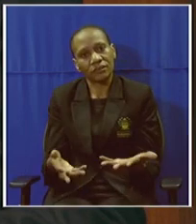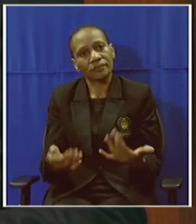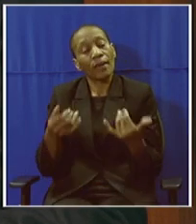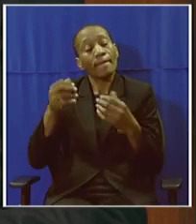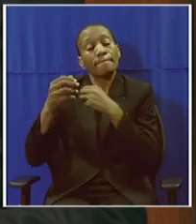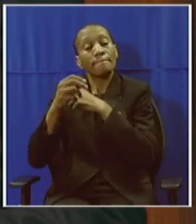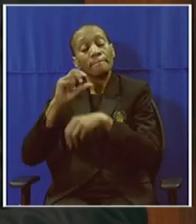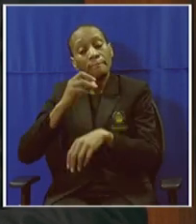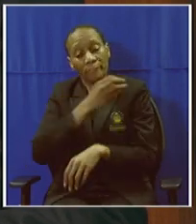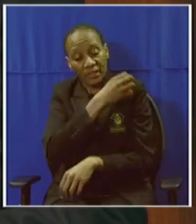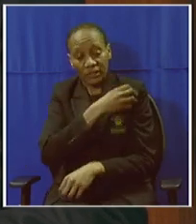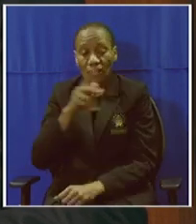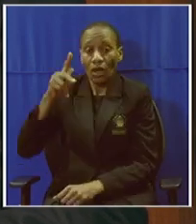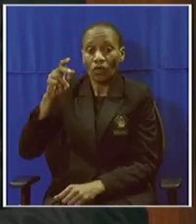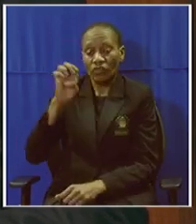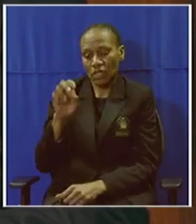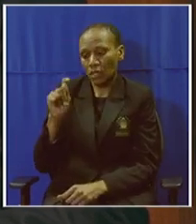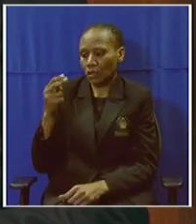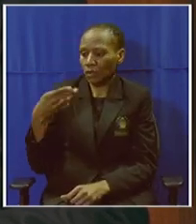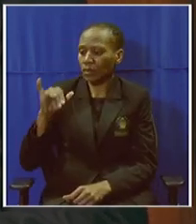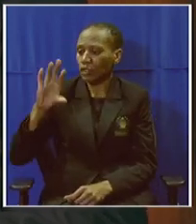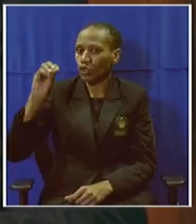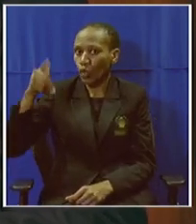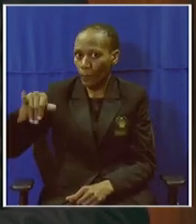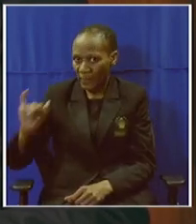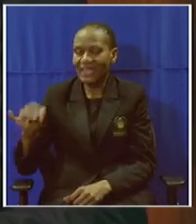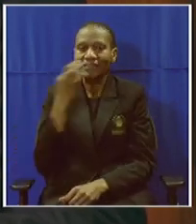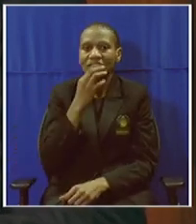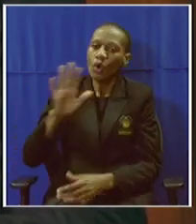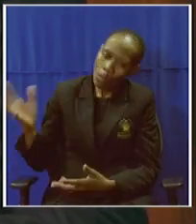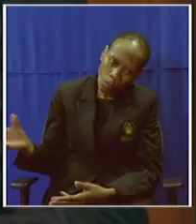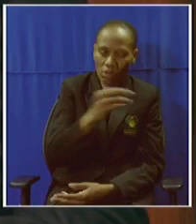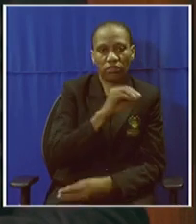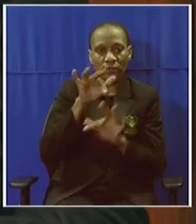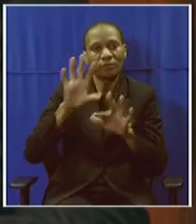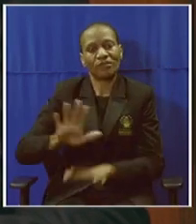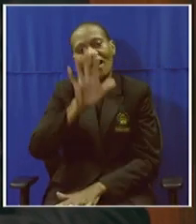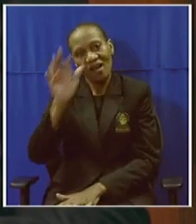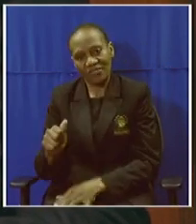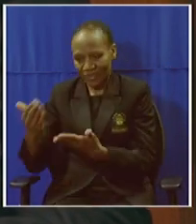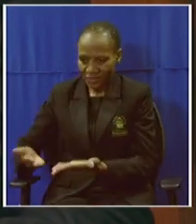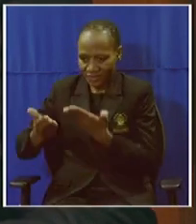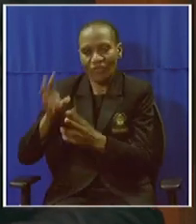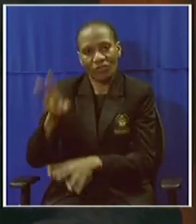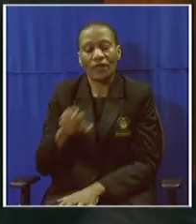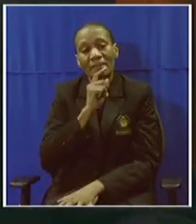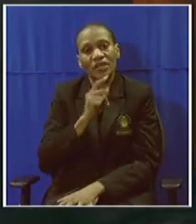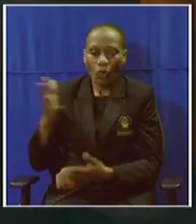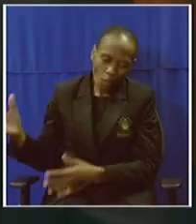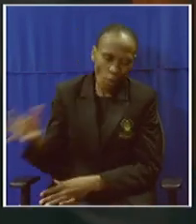Ethiopia that his Nobel Peace Prize was for all Africans. So business must be for all Africans. Thank